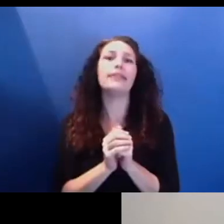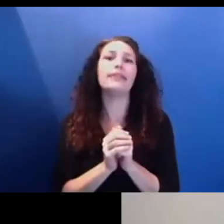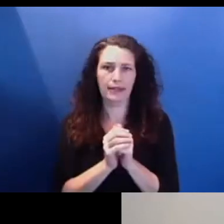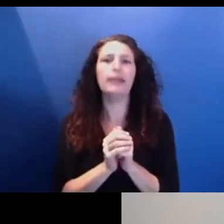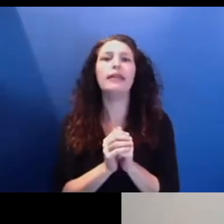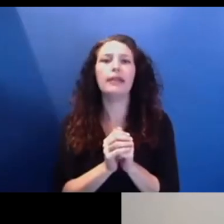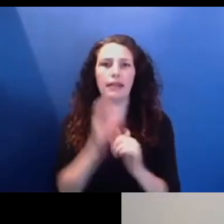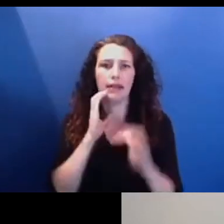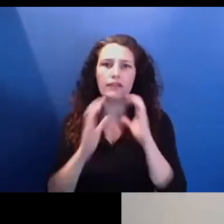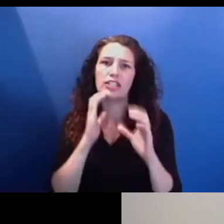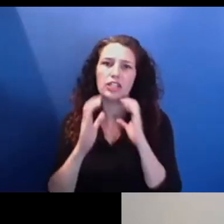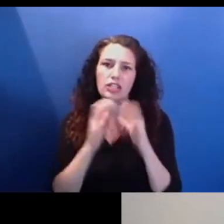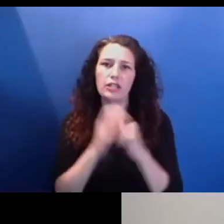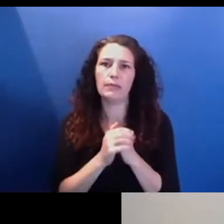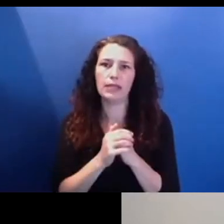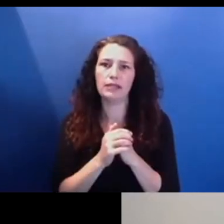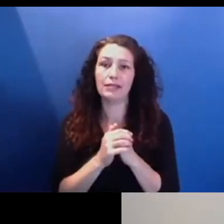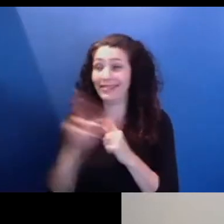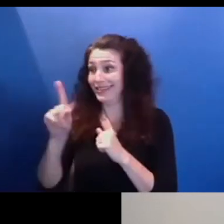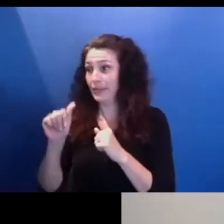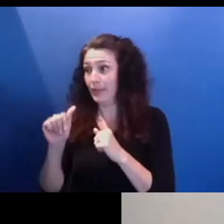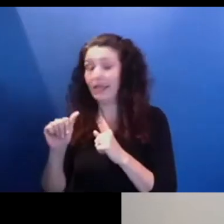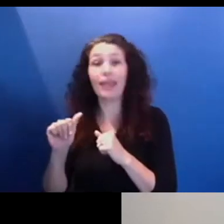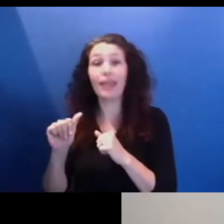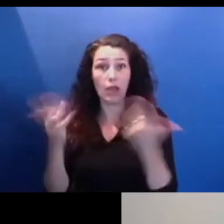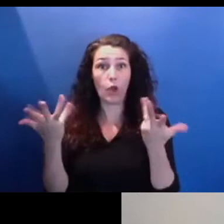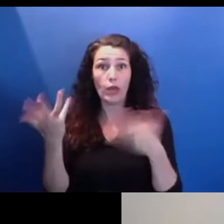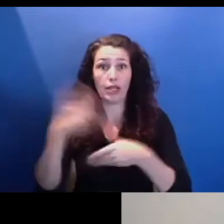of diversity. And so